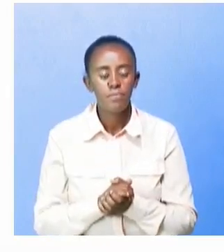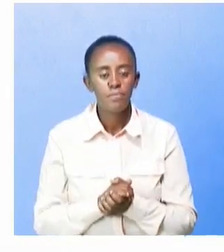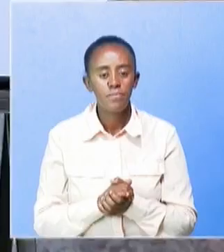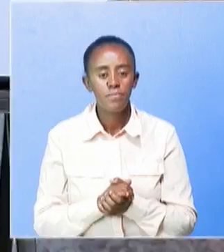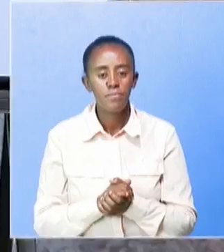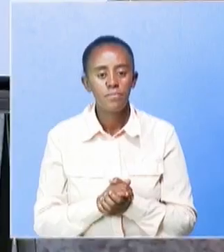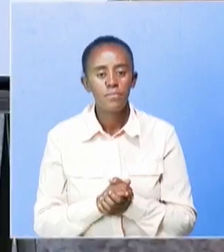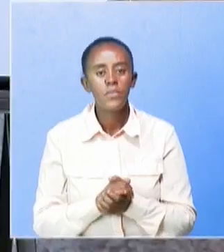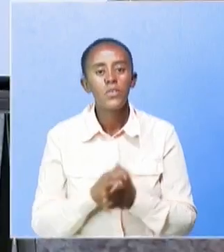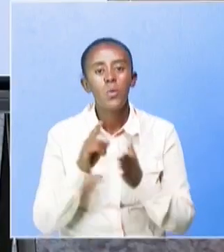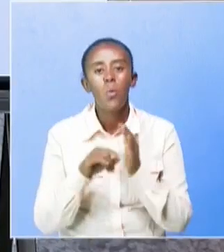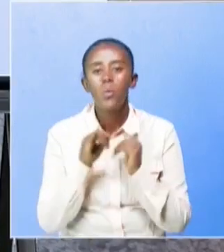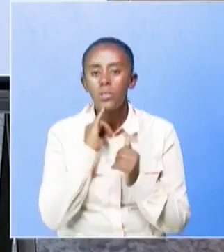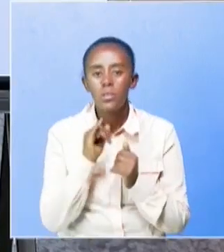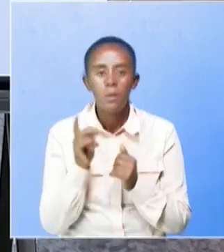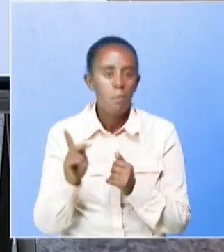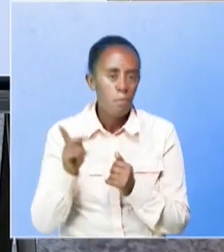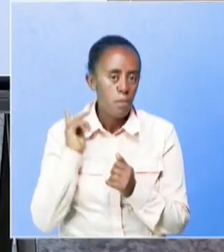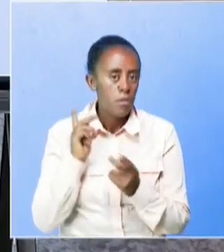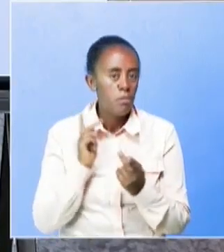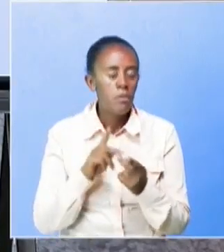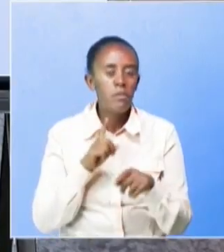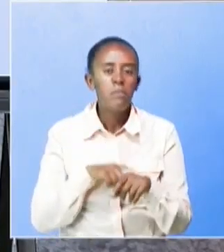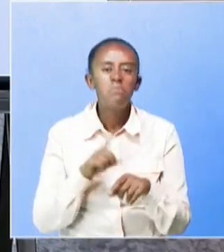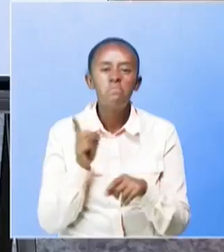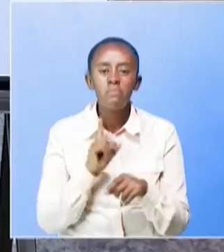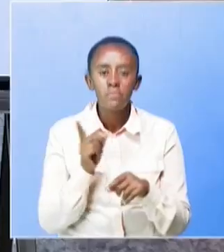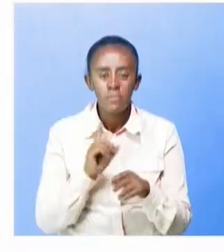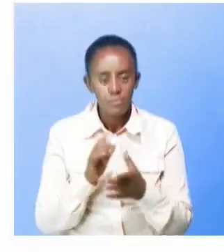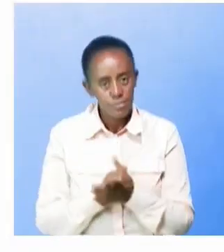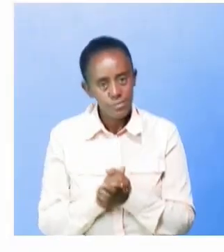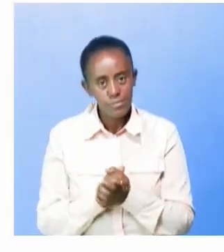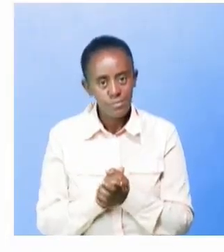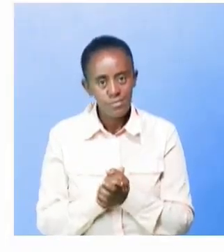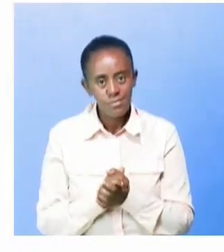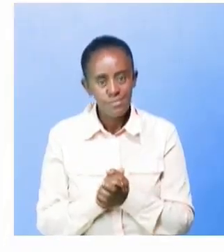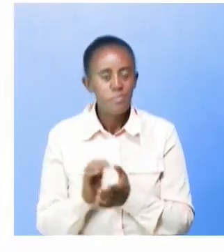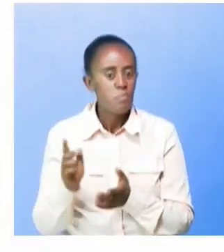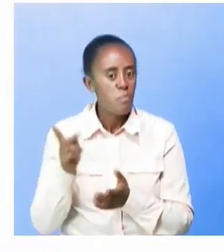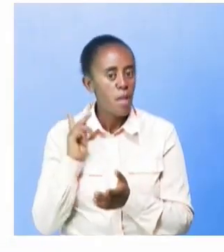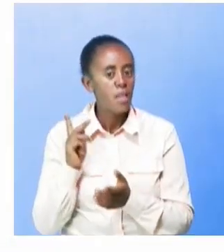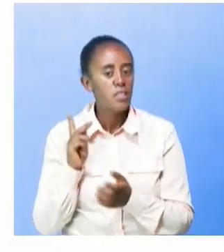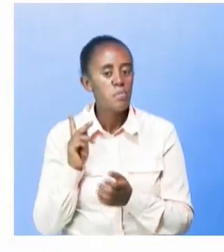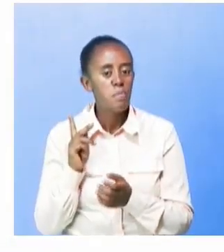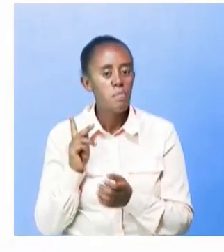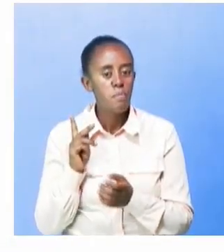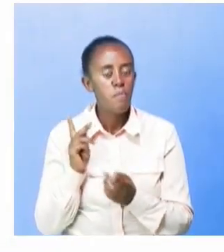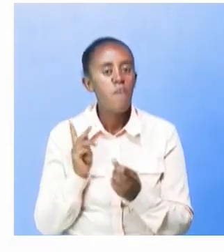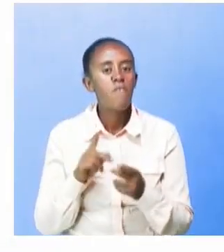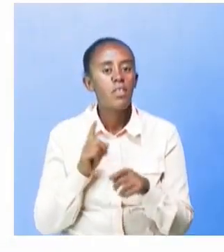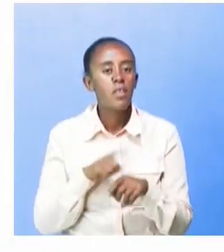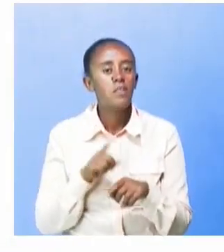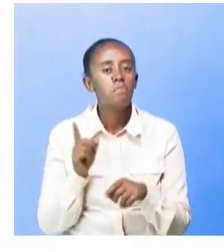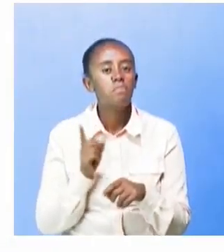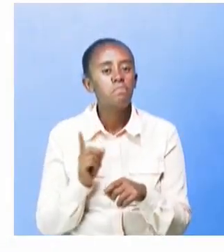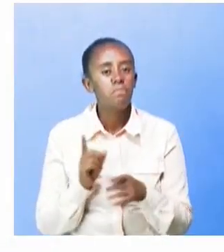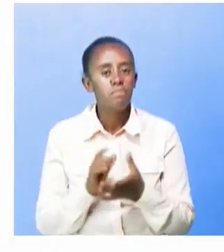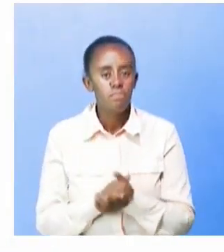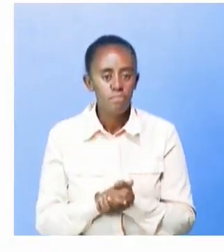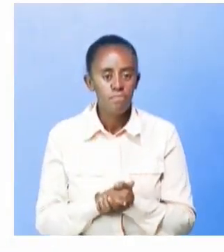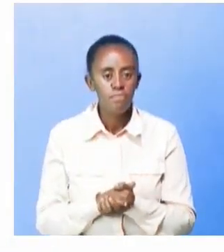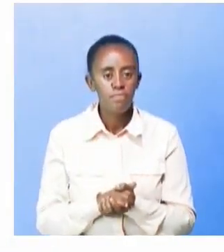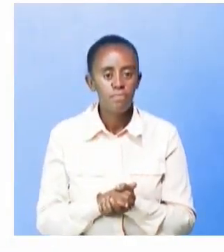So what is the past perfect tense? What is the past perfect tense? What is